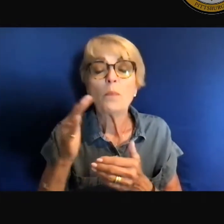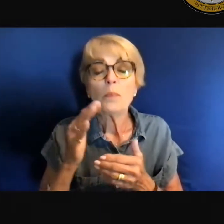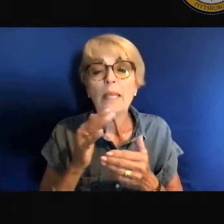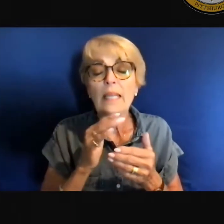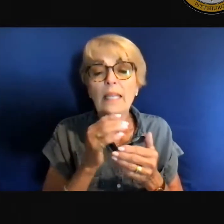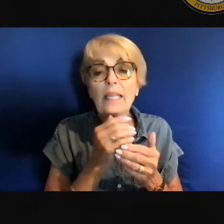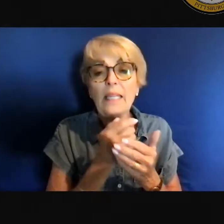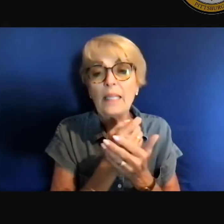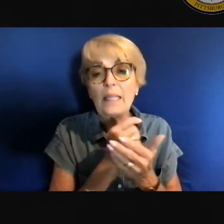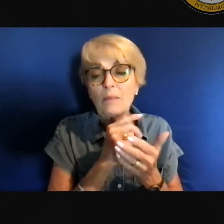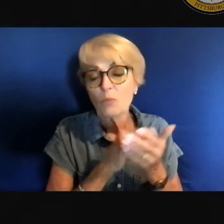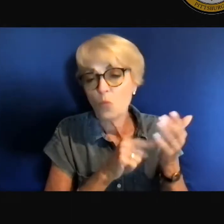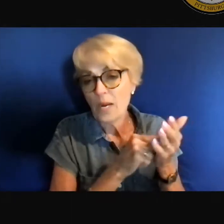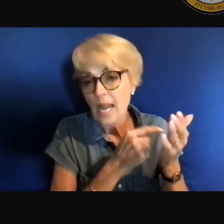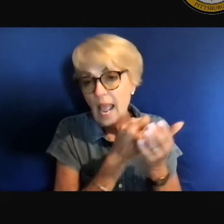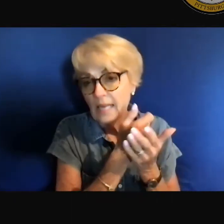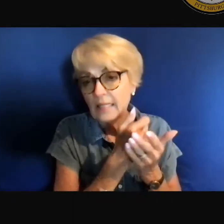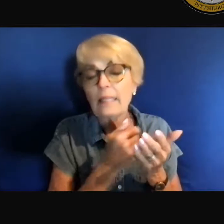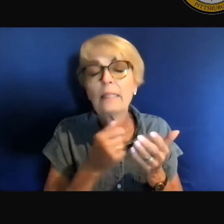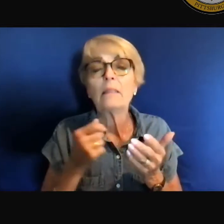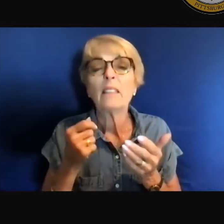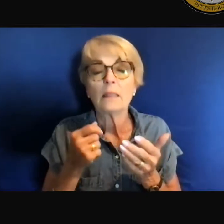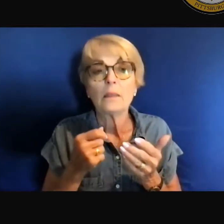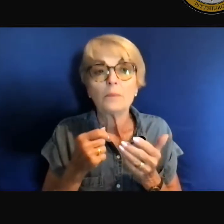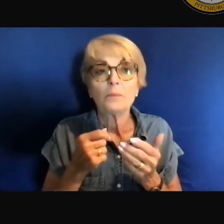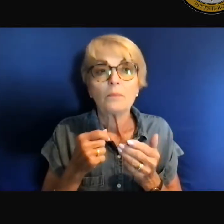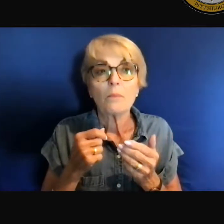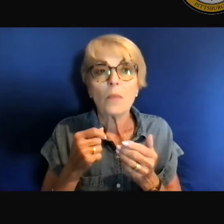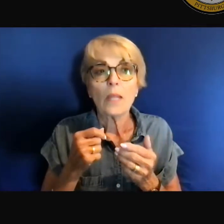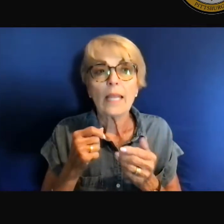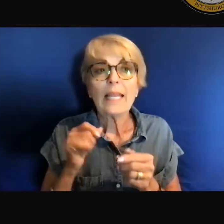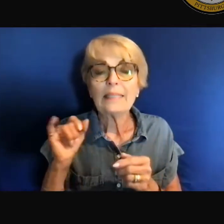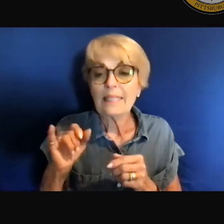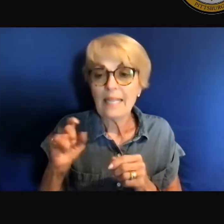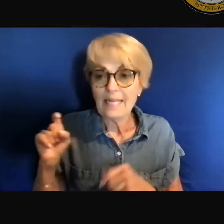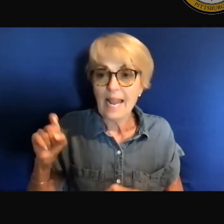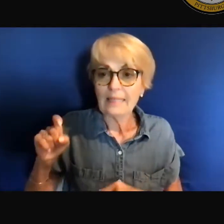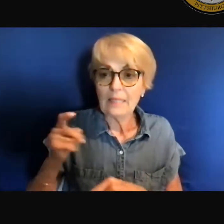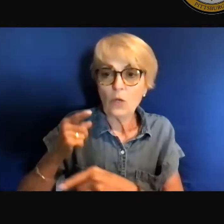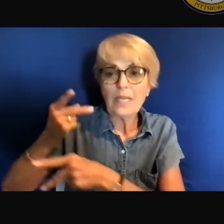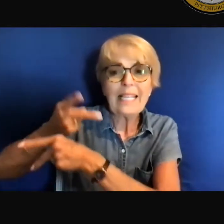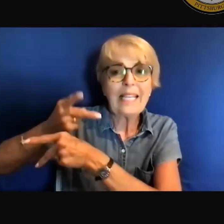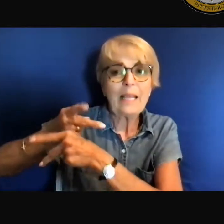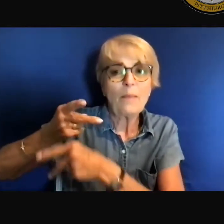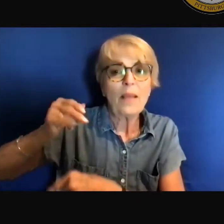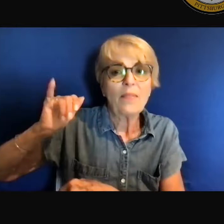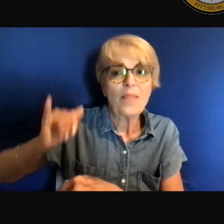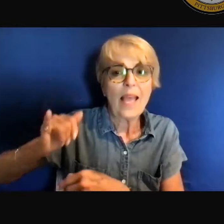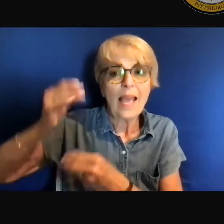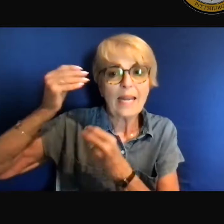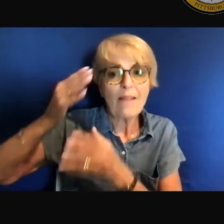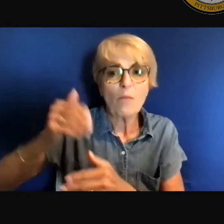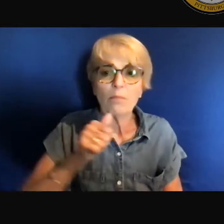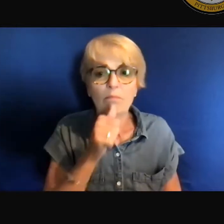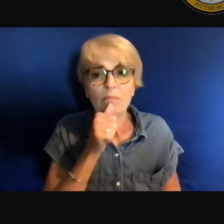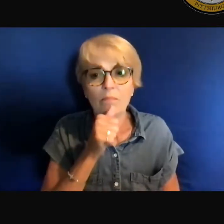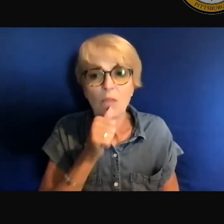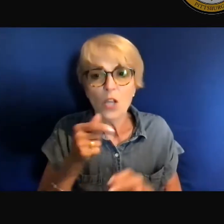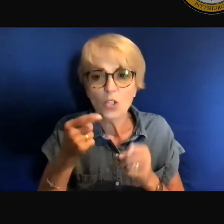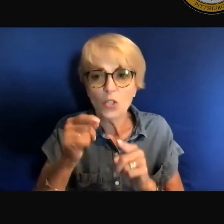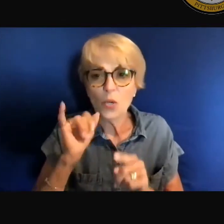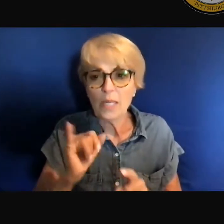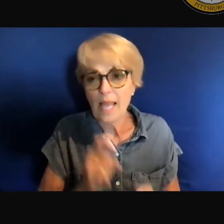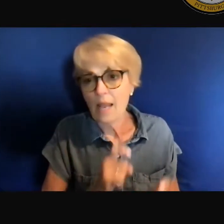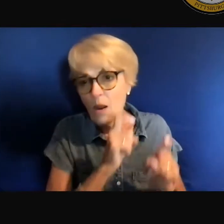via a right-to-know request, but it's necessary to keep that information confidential during the award phase.